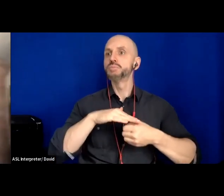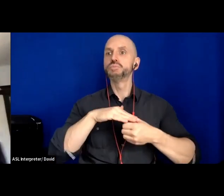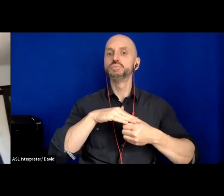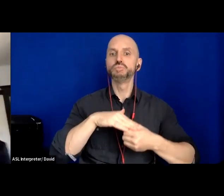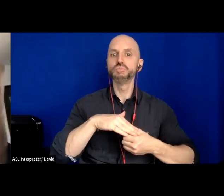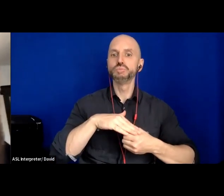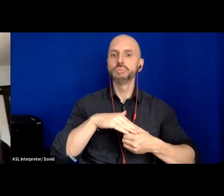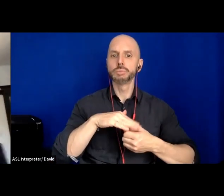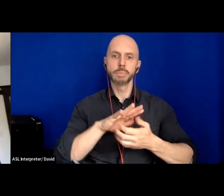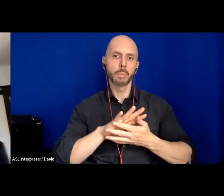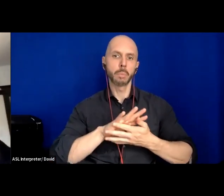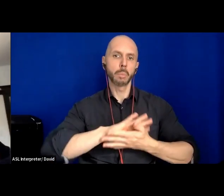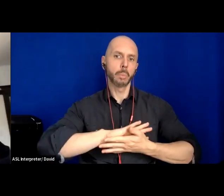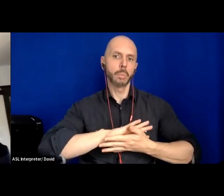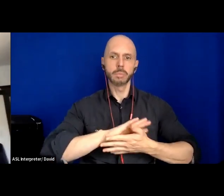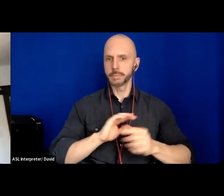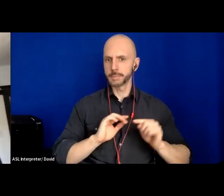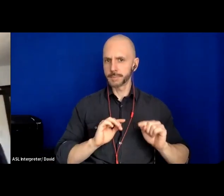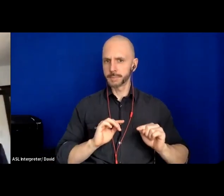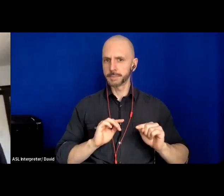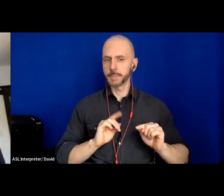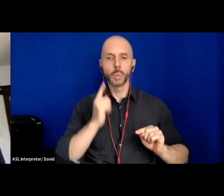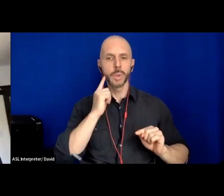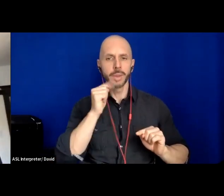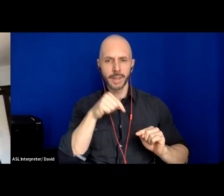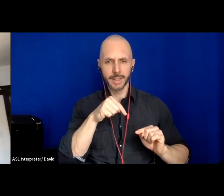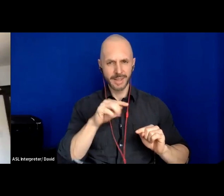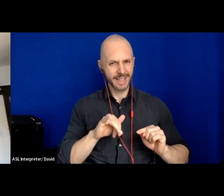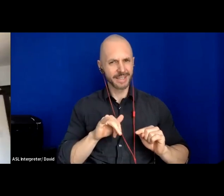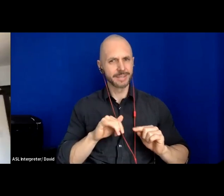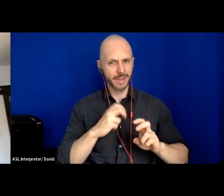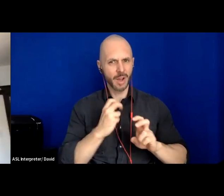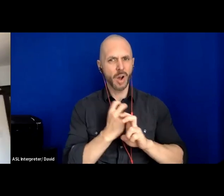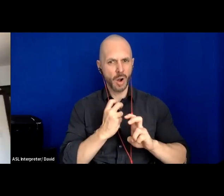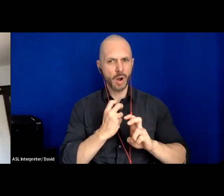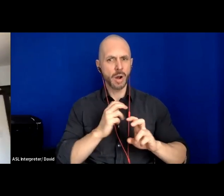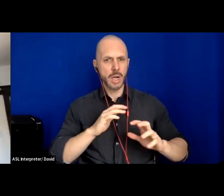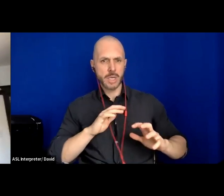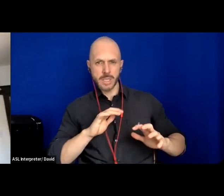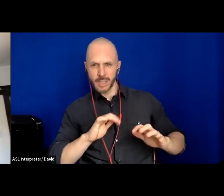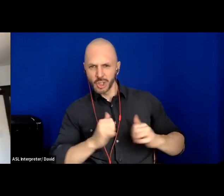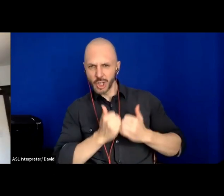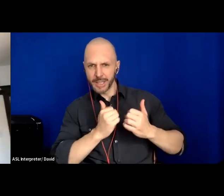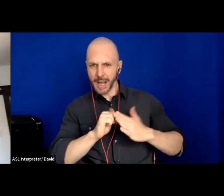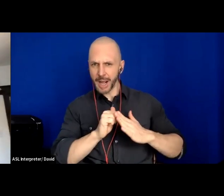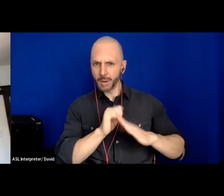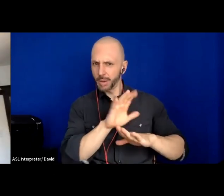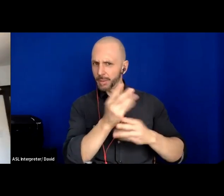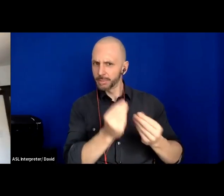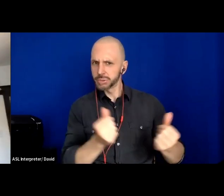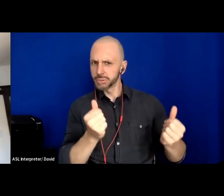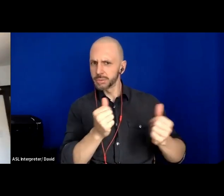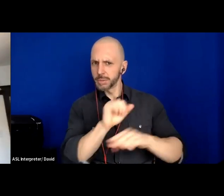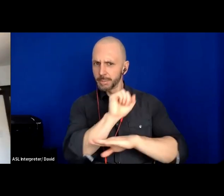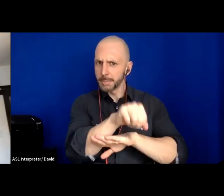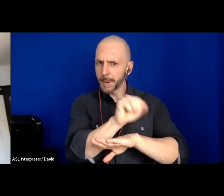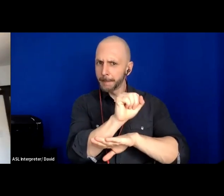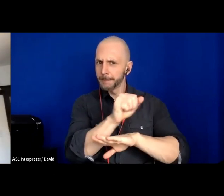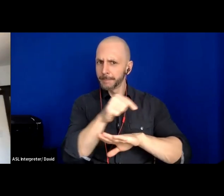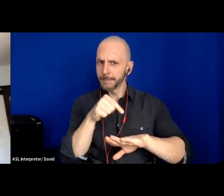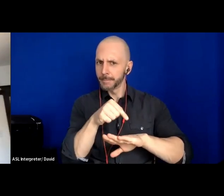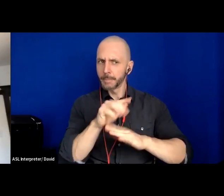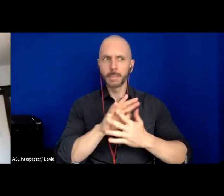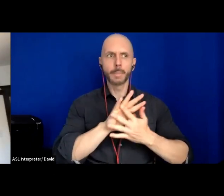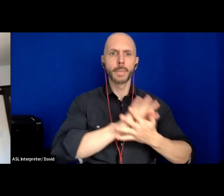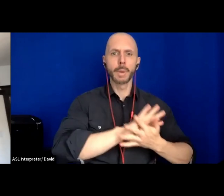then things are happening around us and to us. And I think, if you ask the questions of many of us who've been targets of oppressive behaviors, that's really what